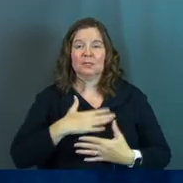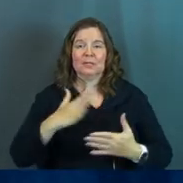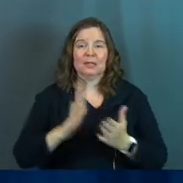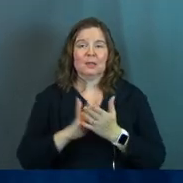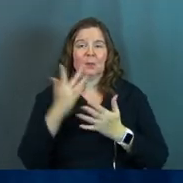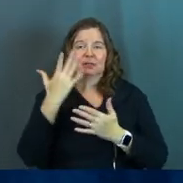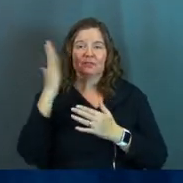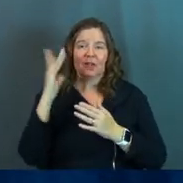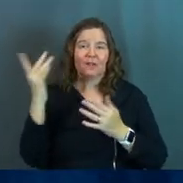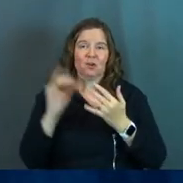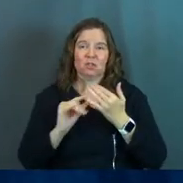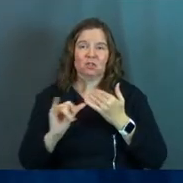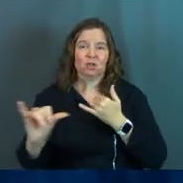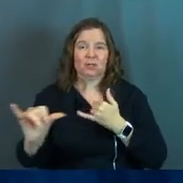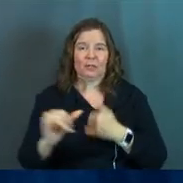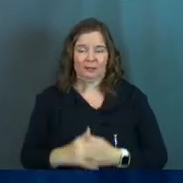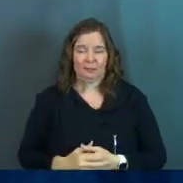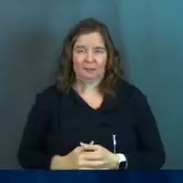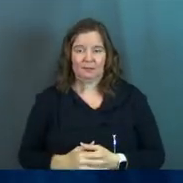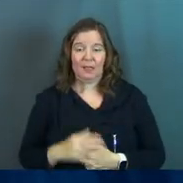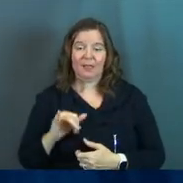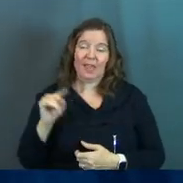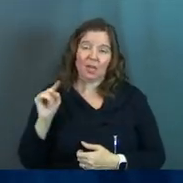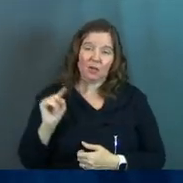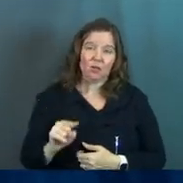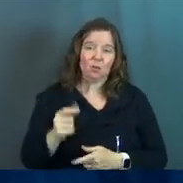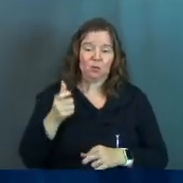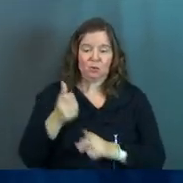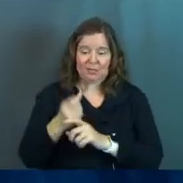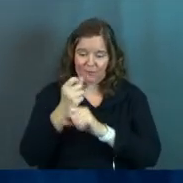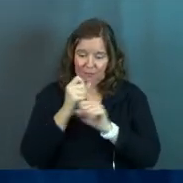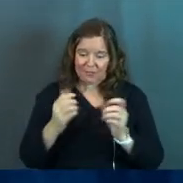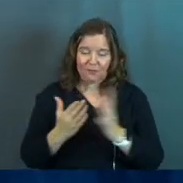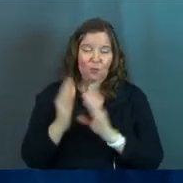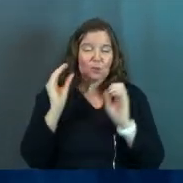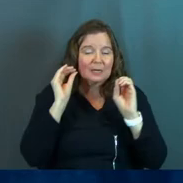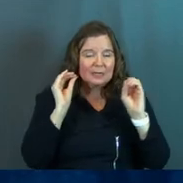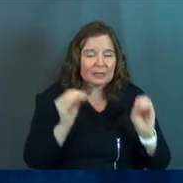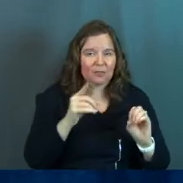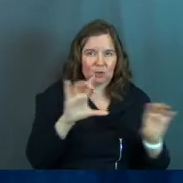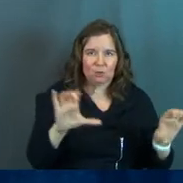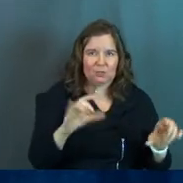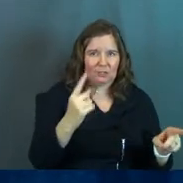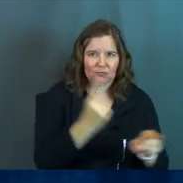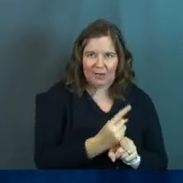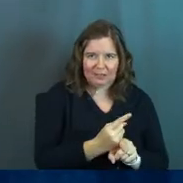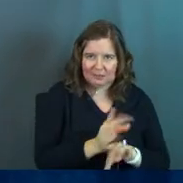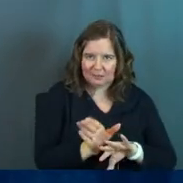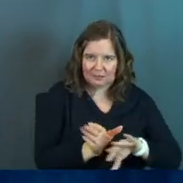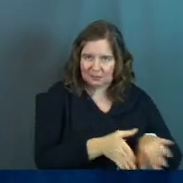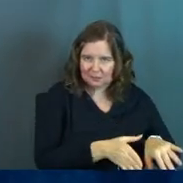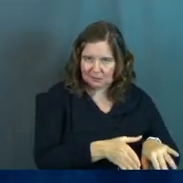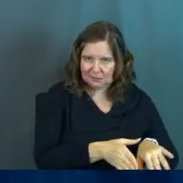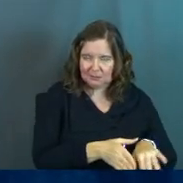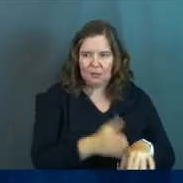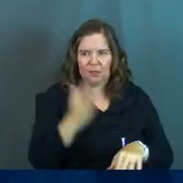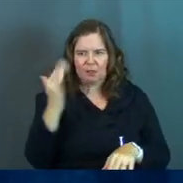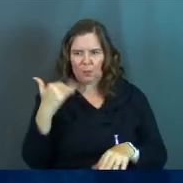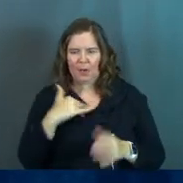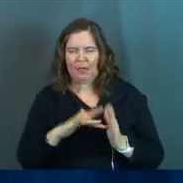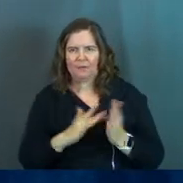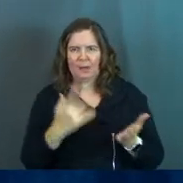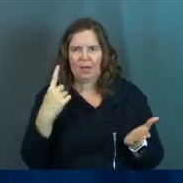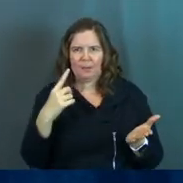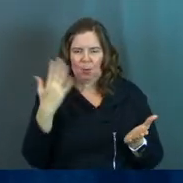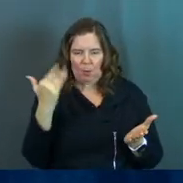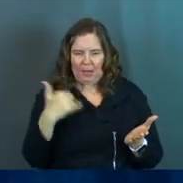praises of God for all eternity that you were saved through nothing that you did right. Then why have a